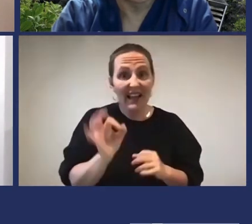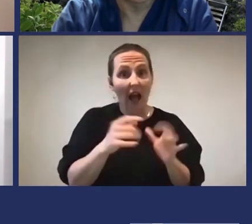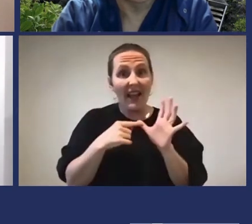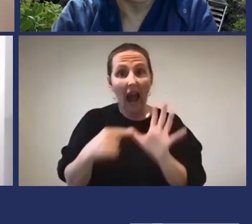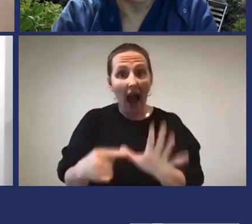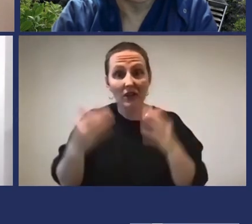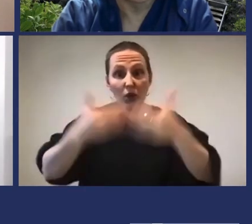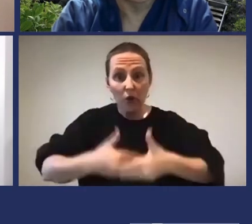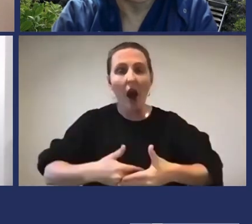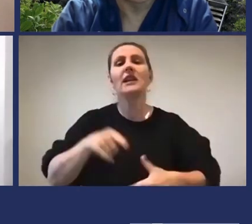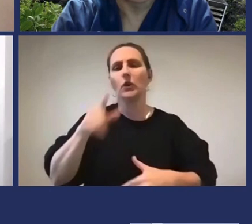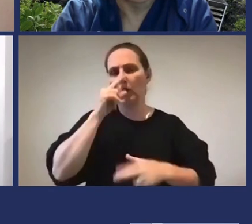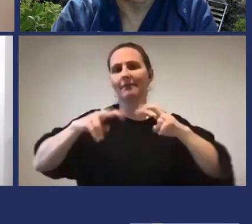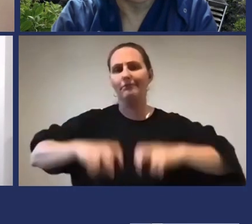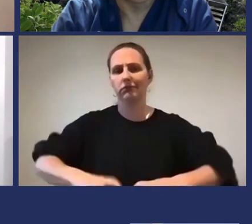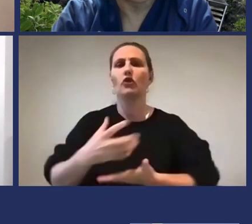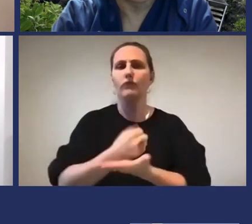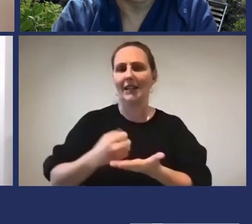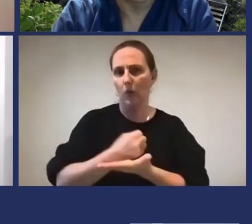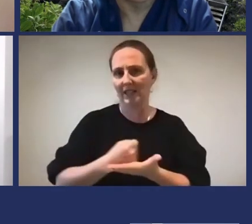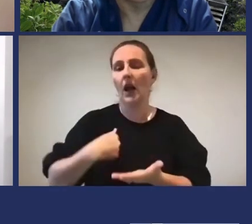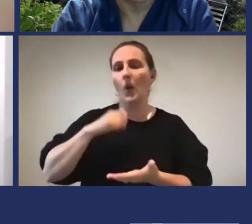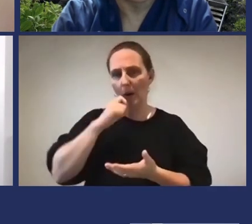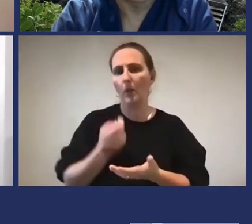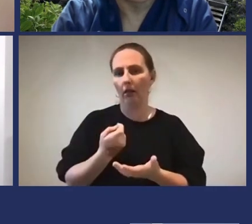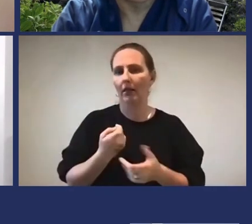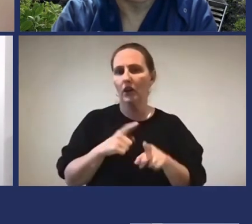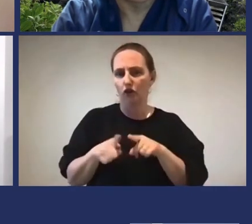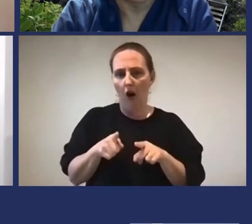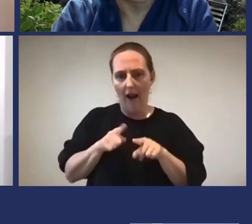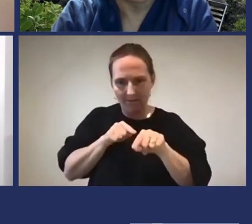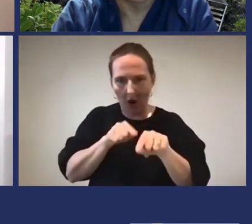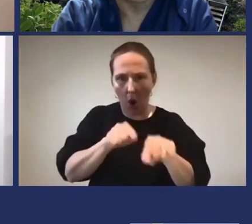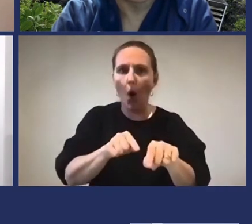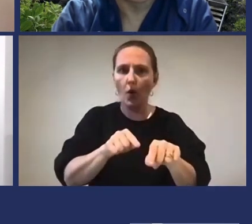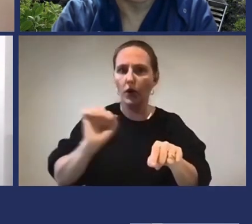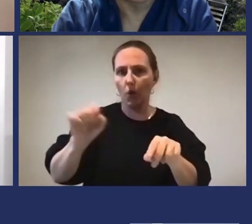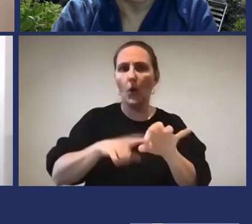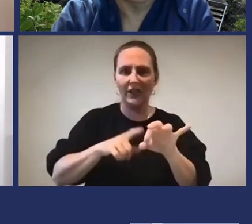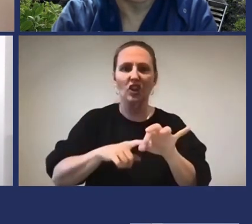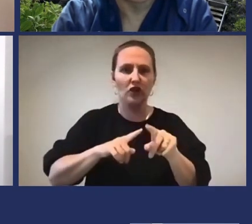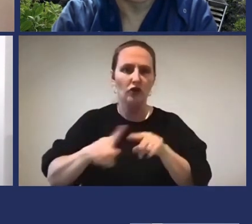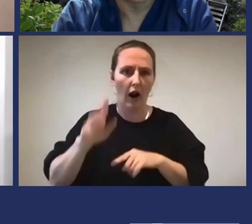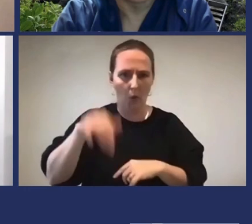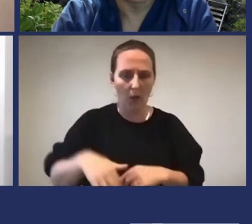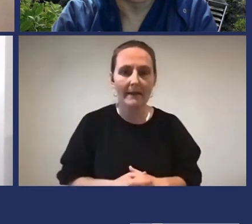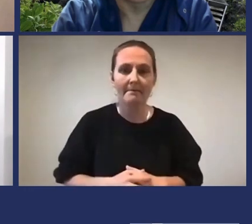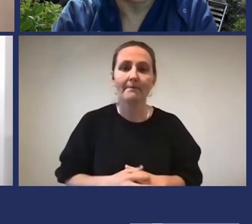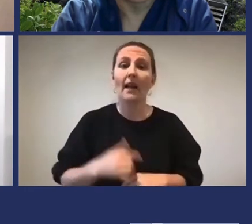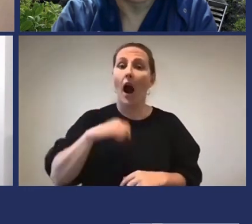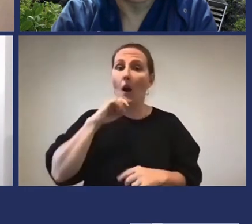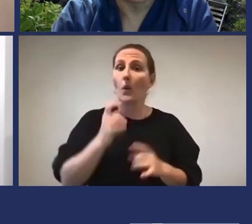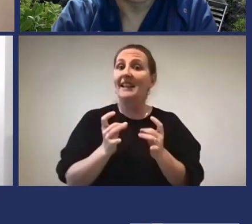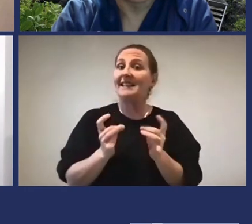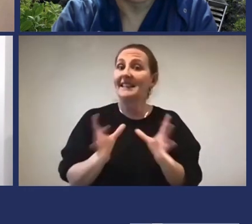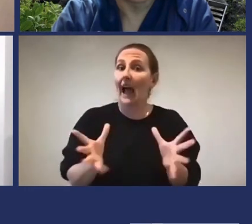of resources that you can look at, and we'll do our best to stay on top of those. But I'm going to kick things off with a few kind of more